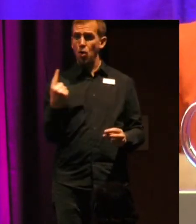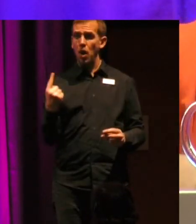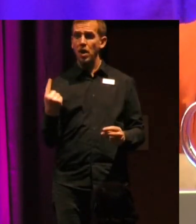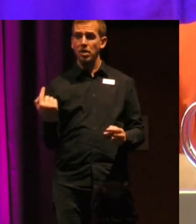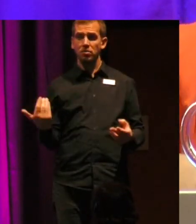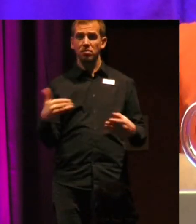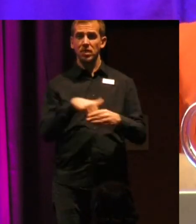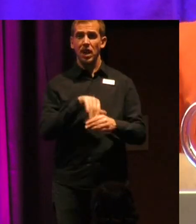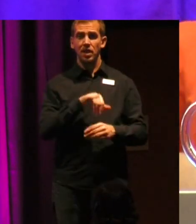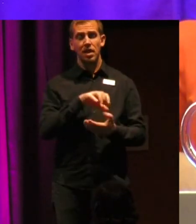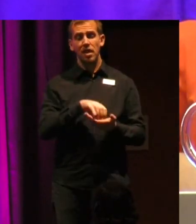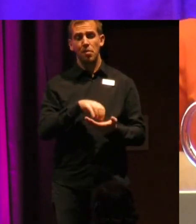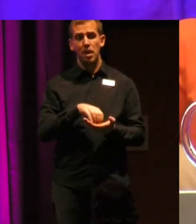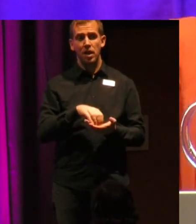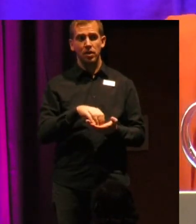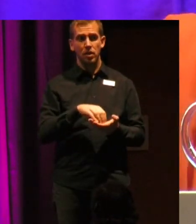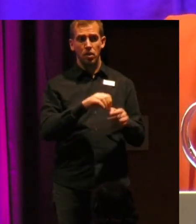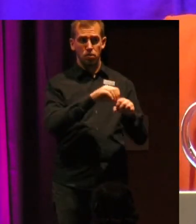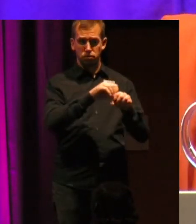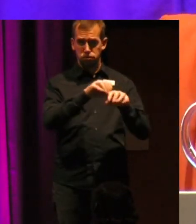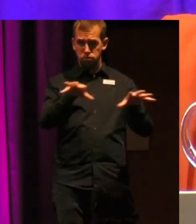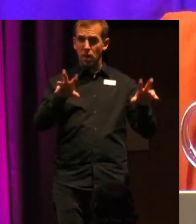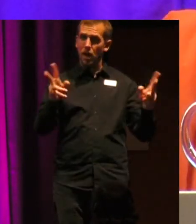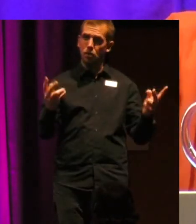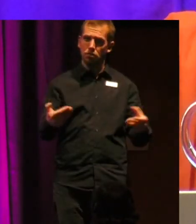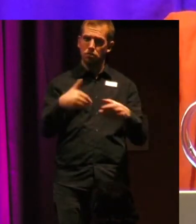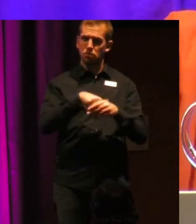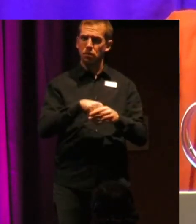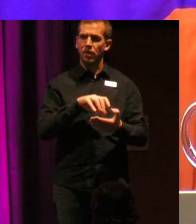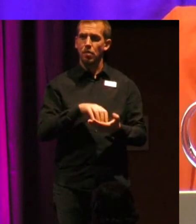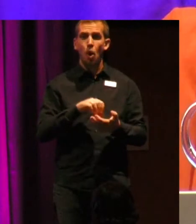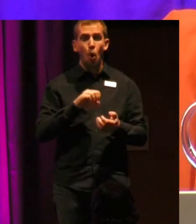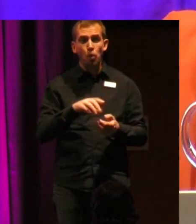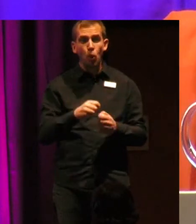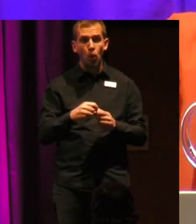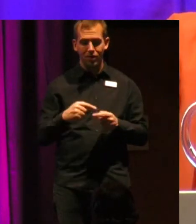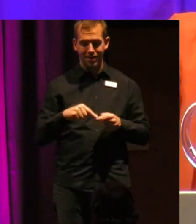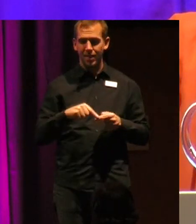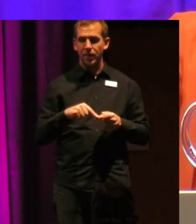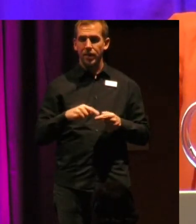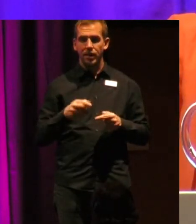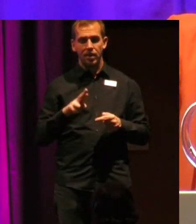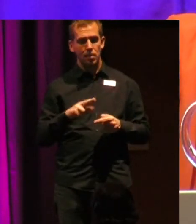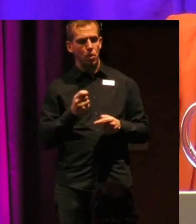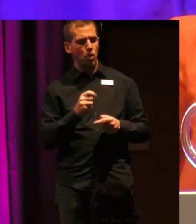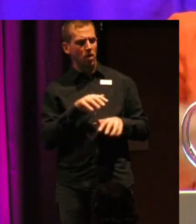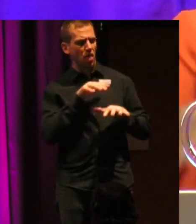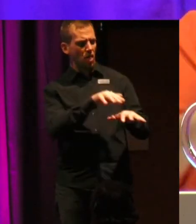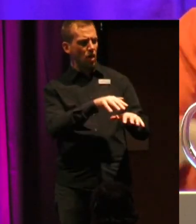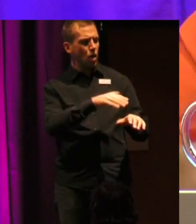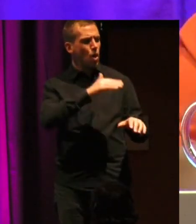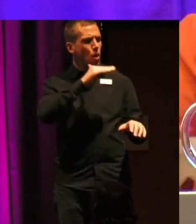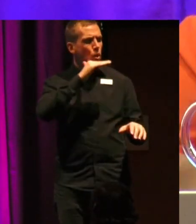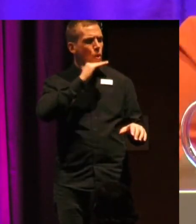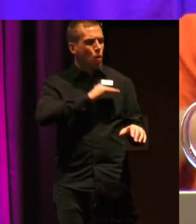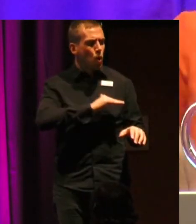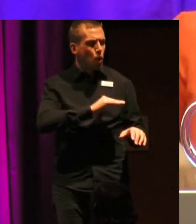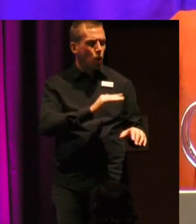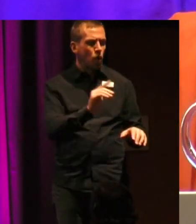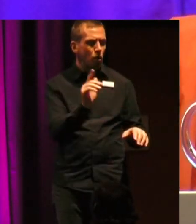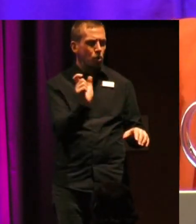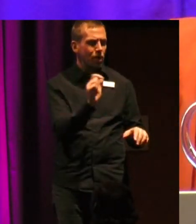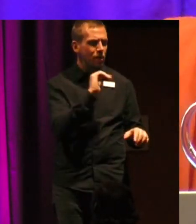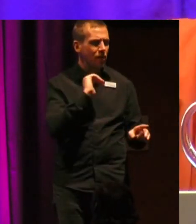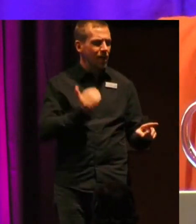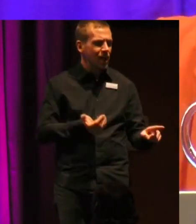and our communities. So if for some reason someone is attacking this, young Muslim girl over here, that is the same as attacking